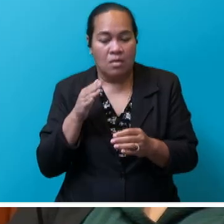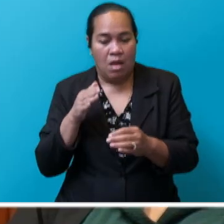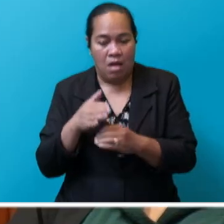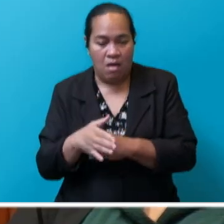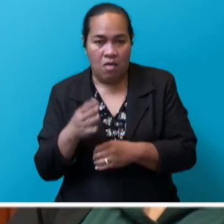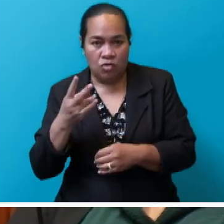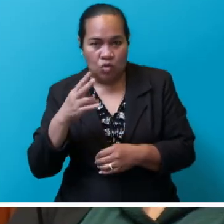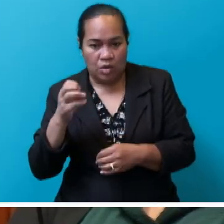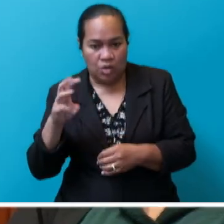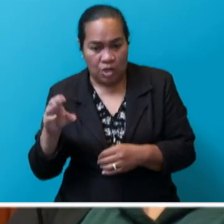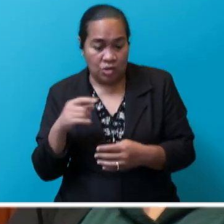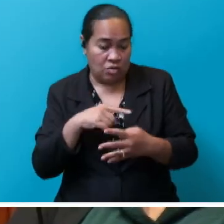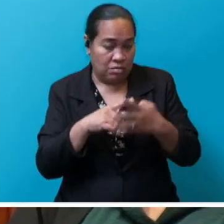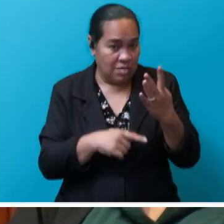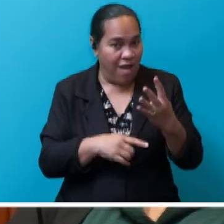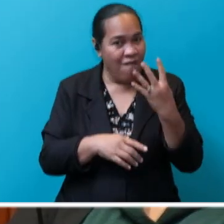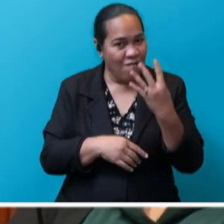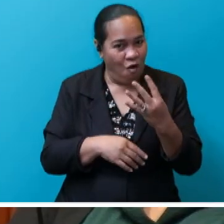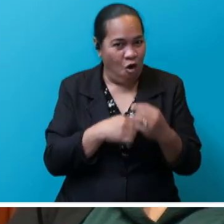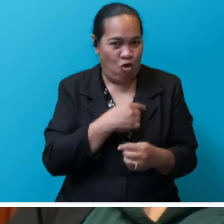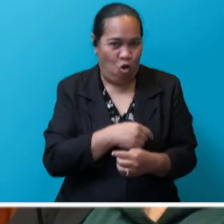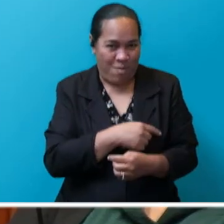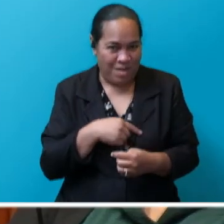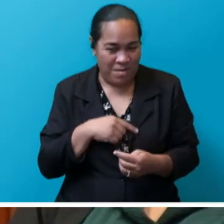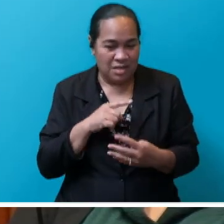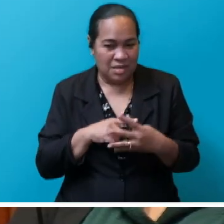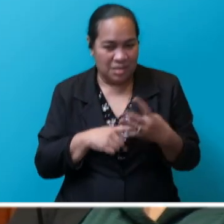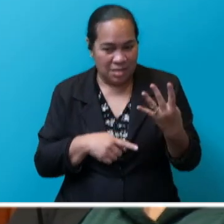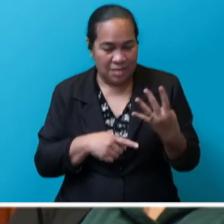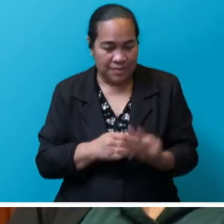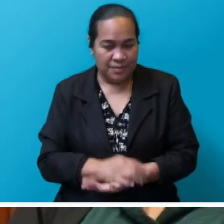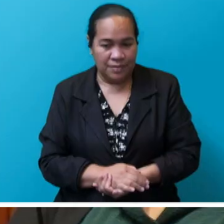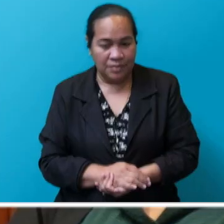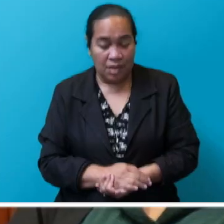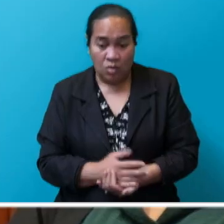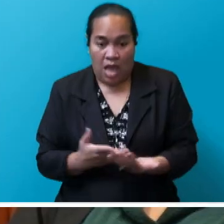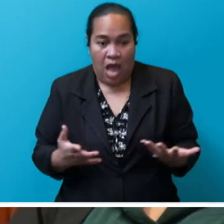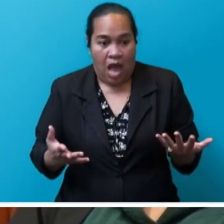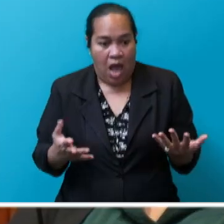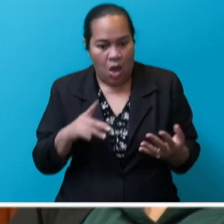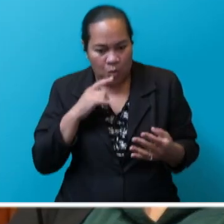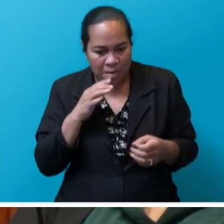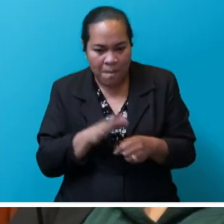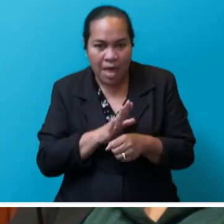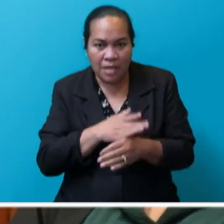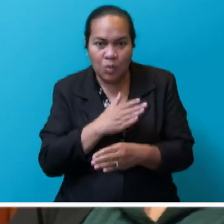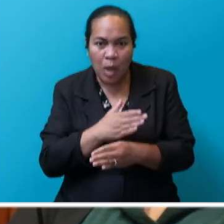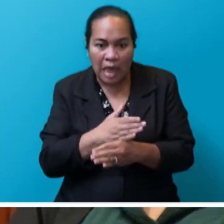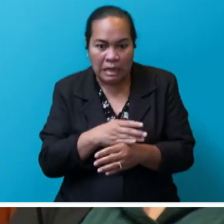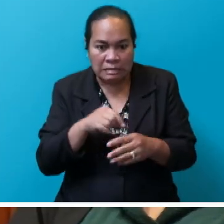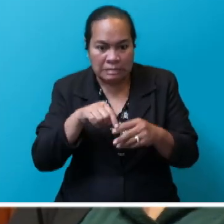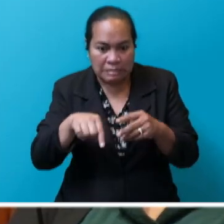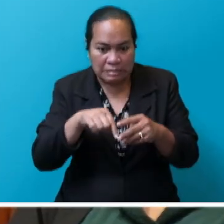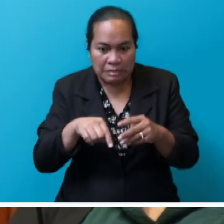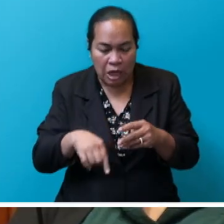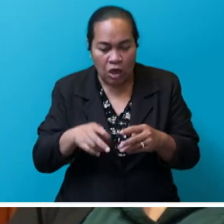the 4 key commitments, and it's how we will operationalize it. It's through our